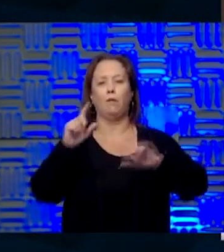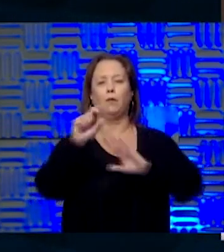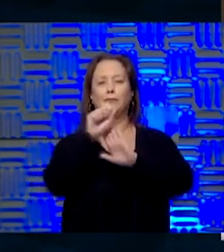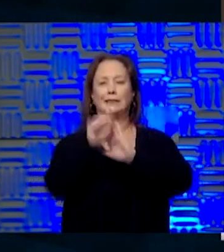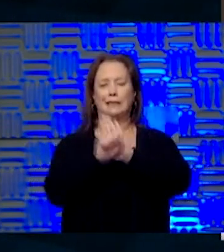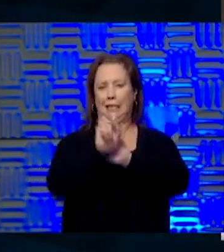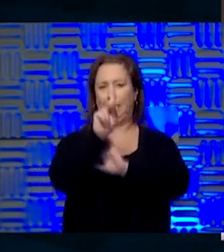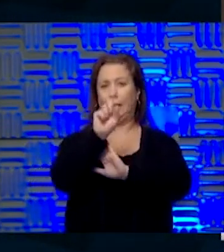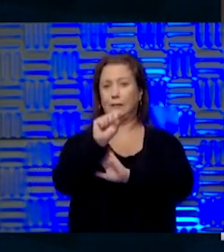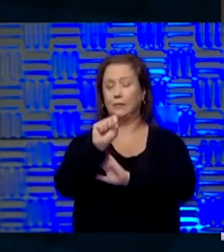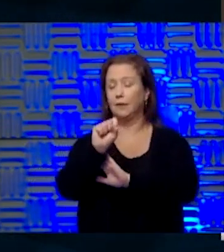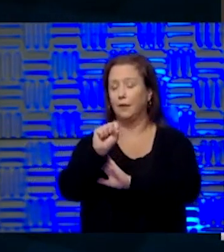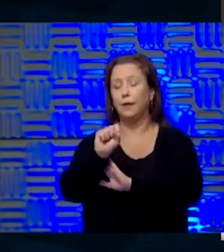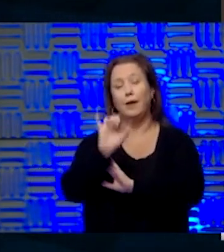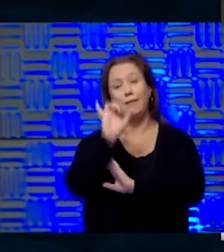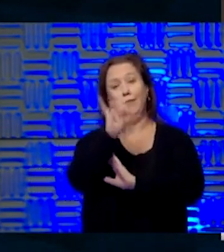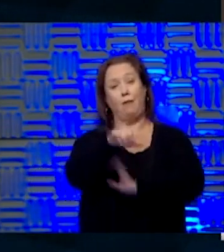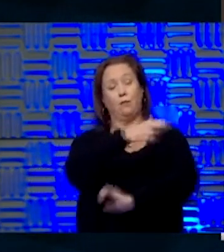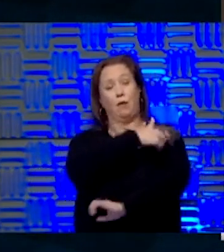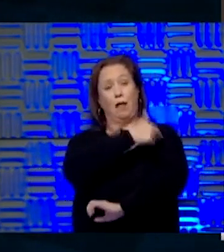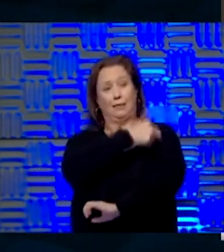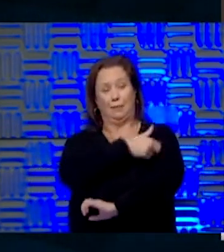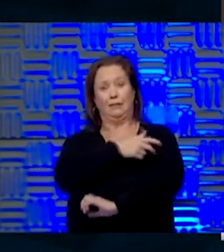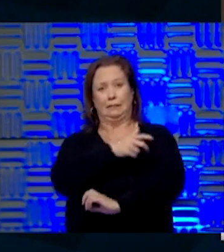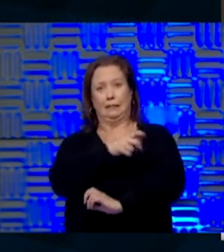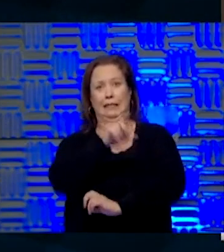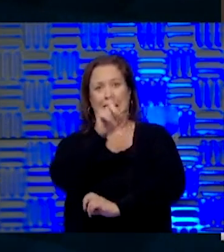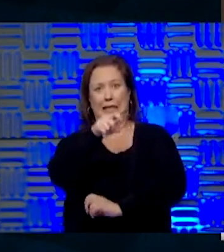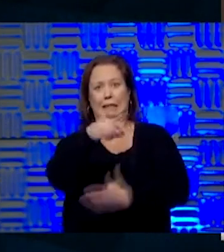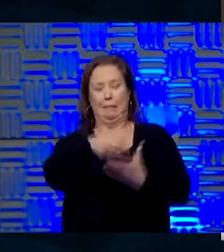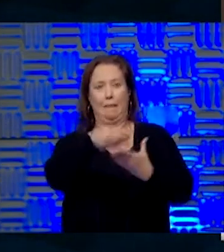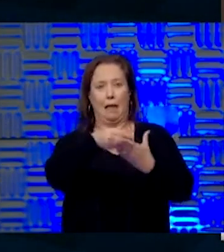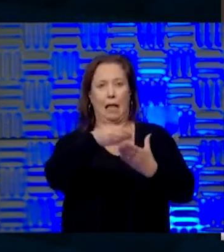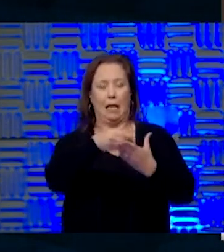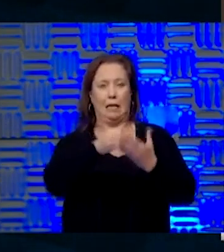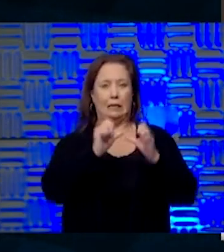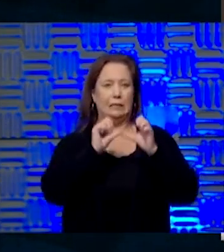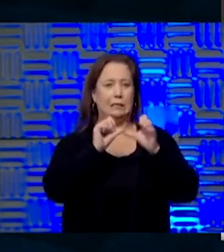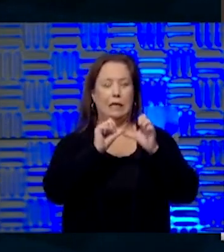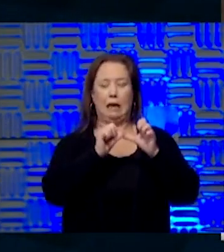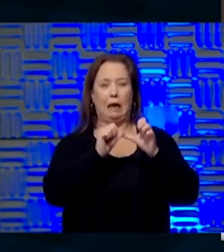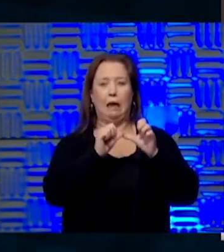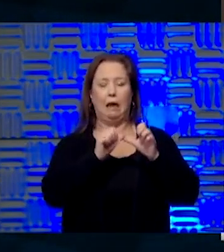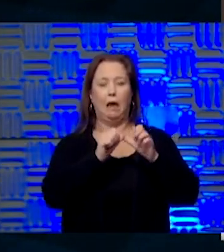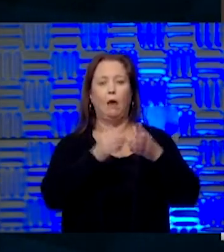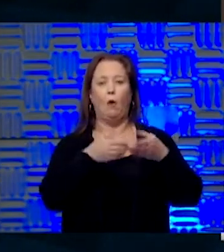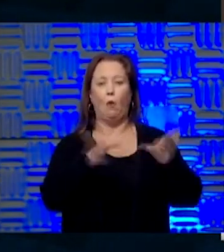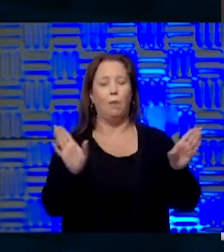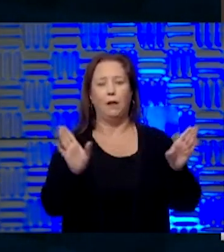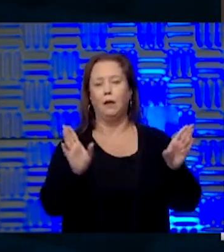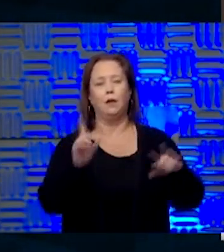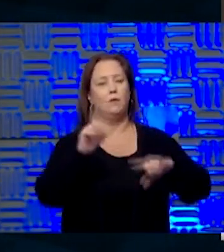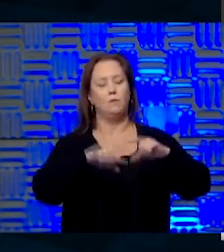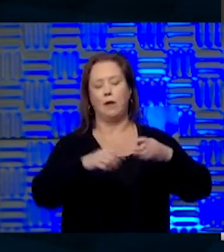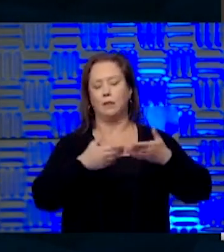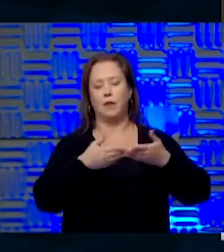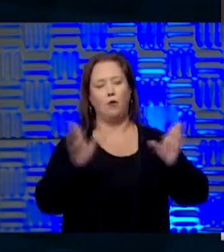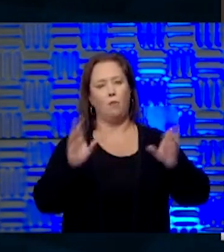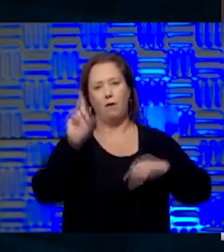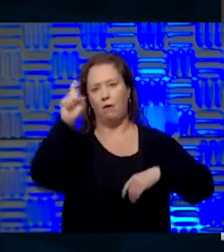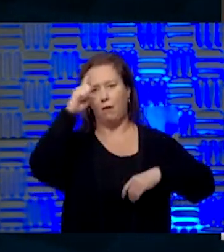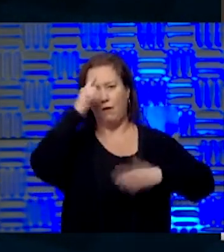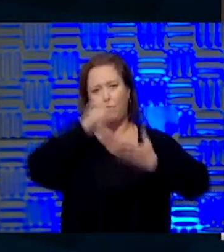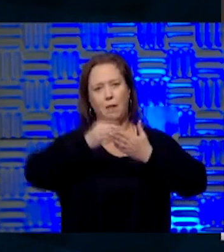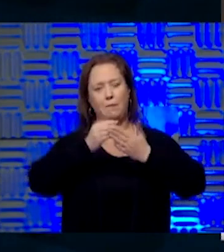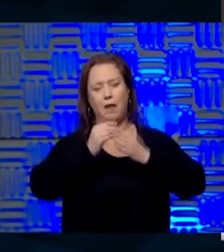indicated, those hospitals, they desperately need the revenue. You cannot stay open based just on government grants